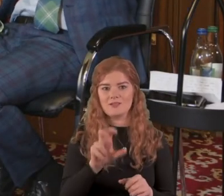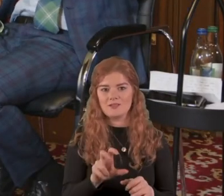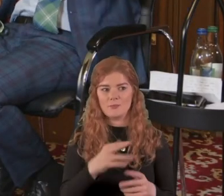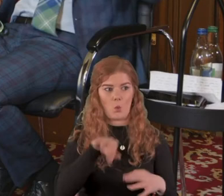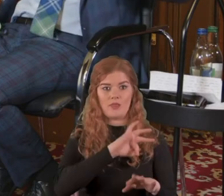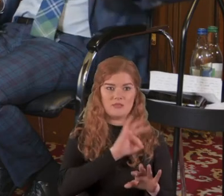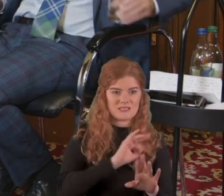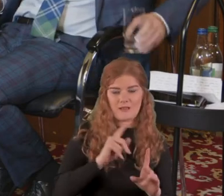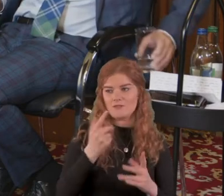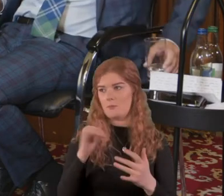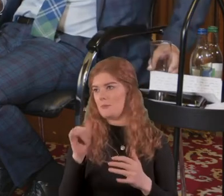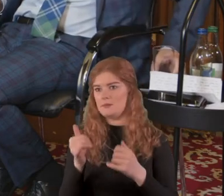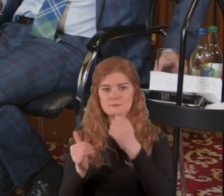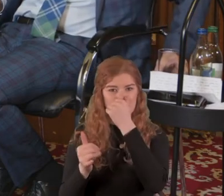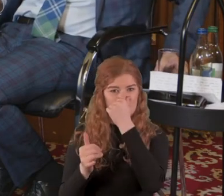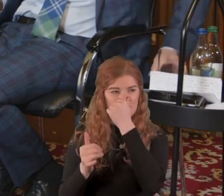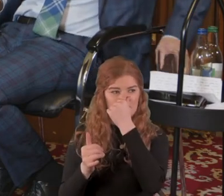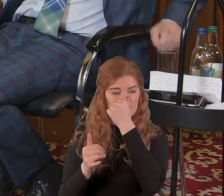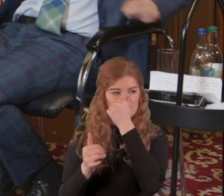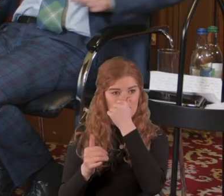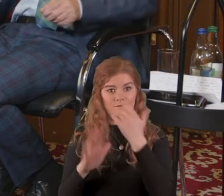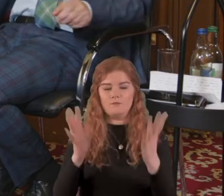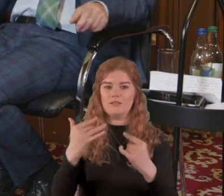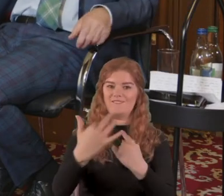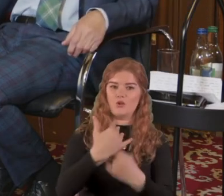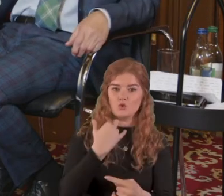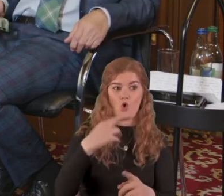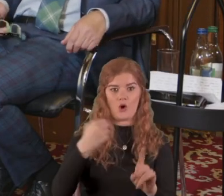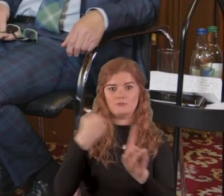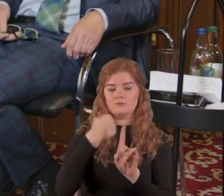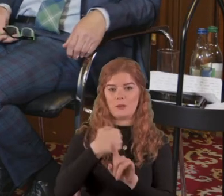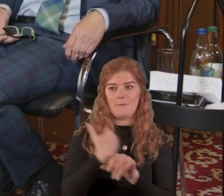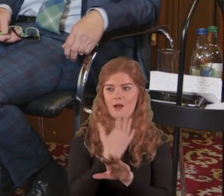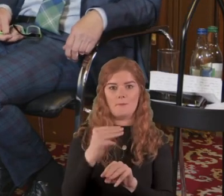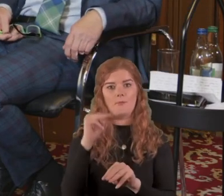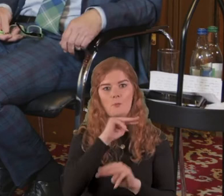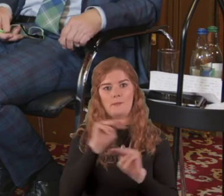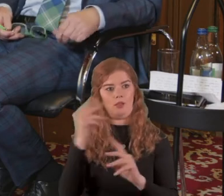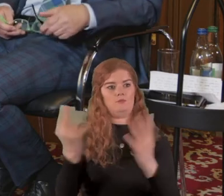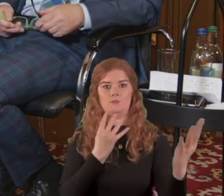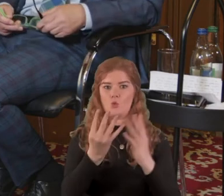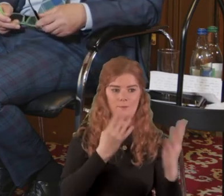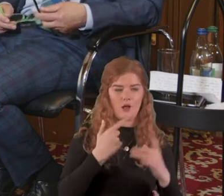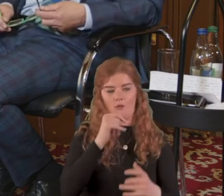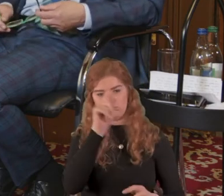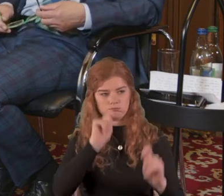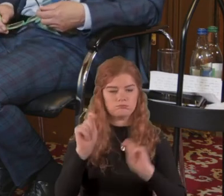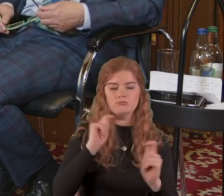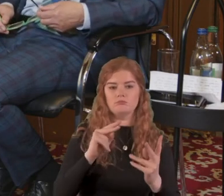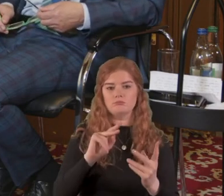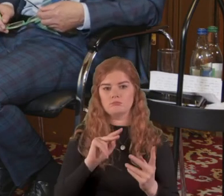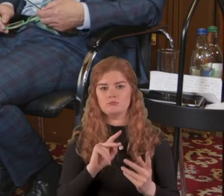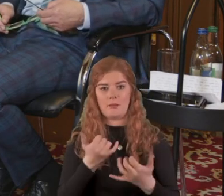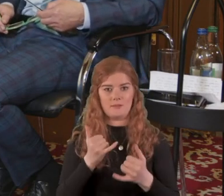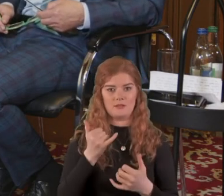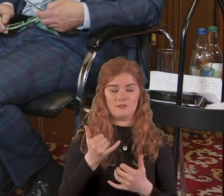they potentially were influenced or at least lobbied by important figures in in Irish life, and